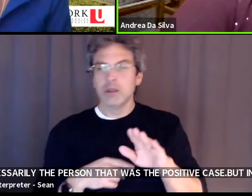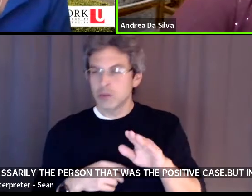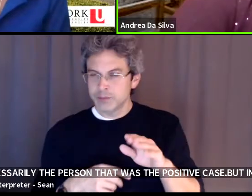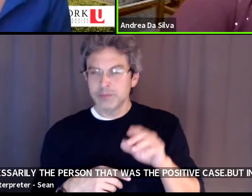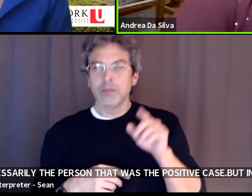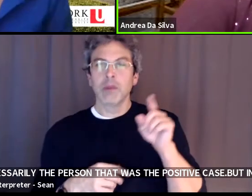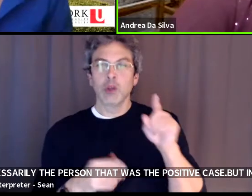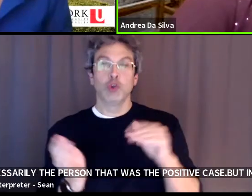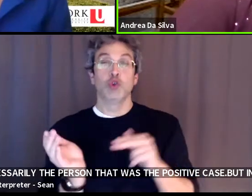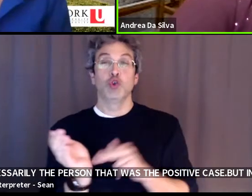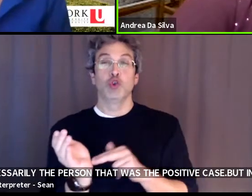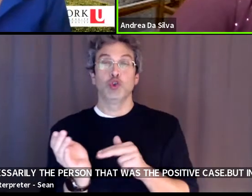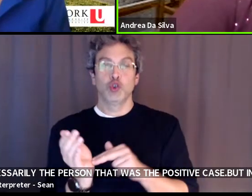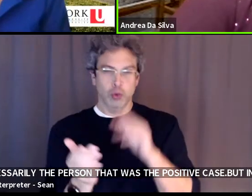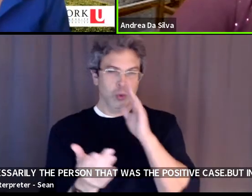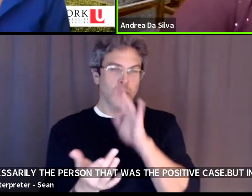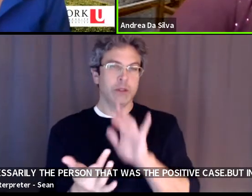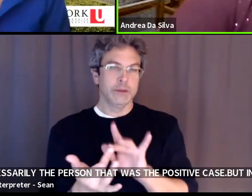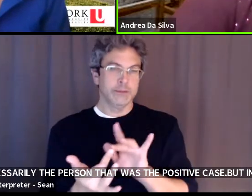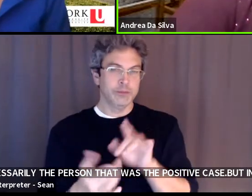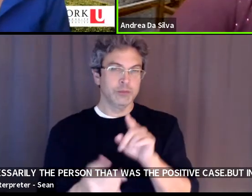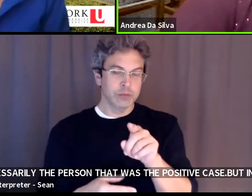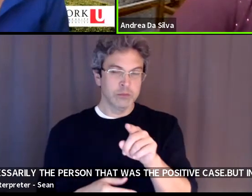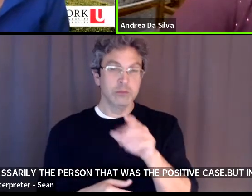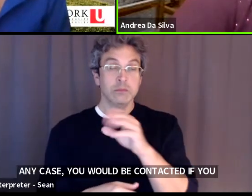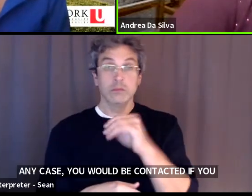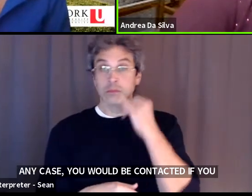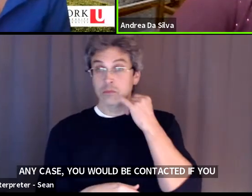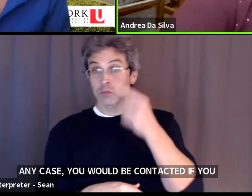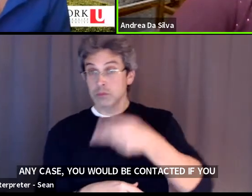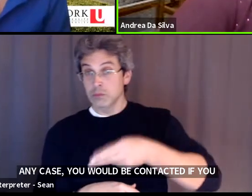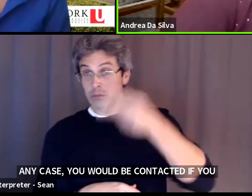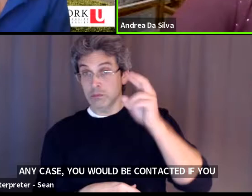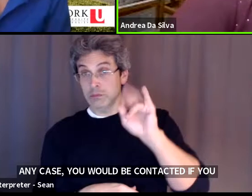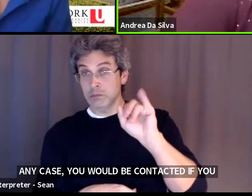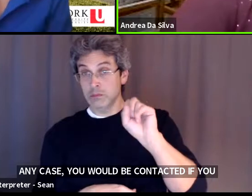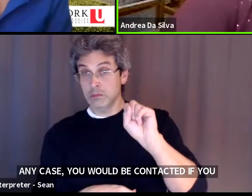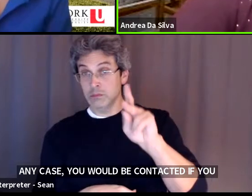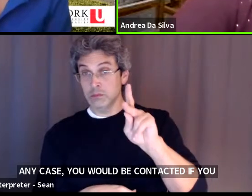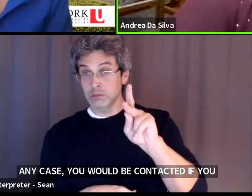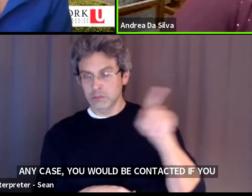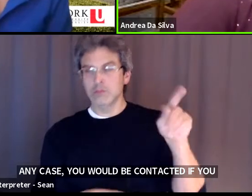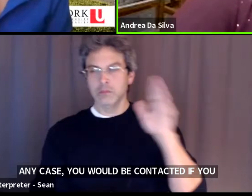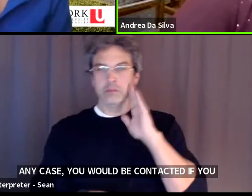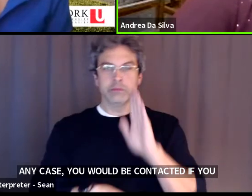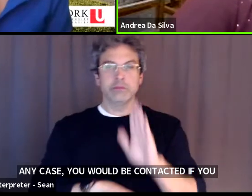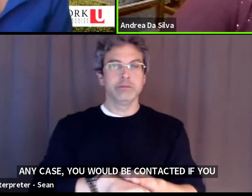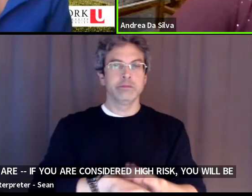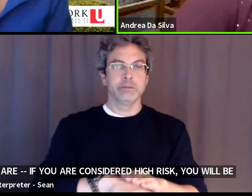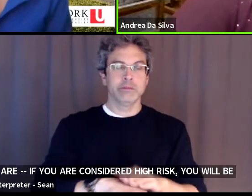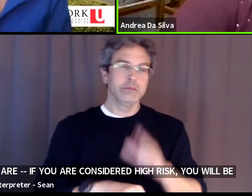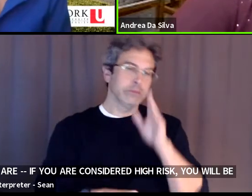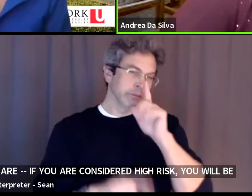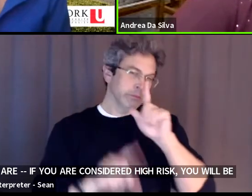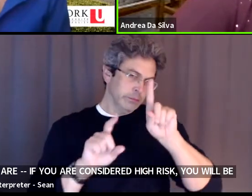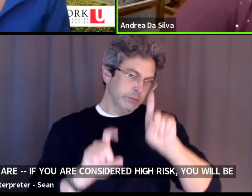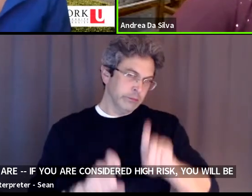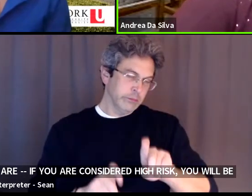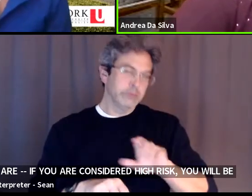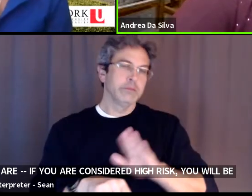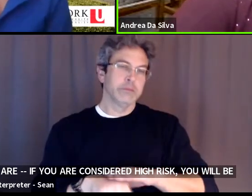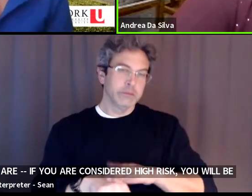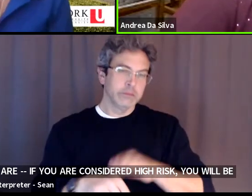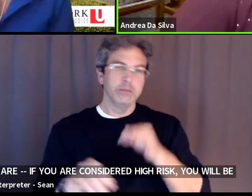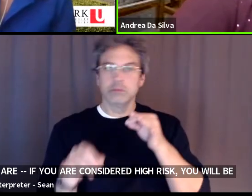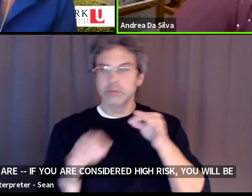you are considered high risk. You will be contacted and you will be given the exact instructions you need to know.